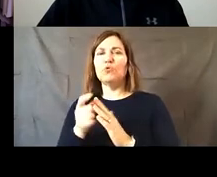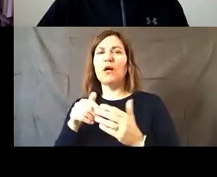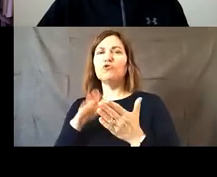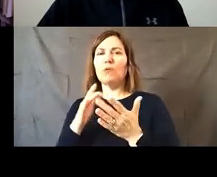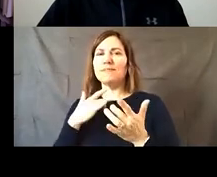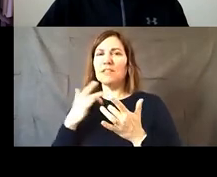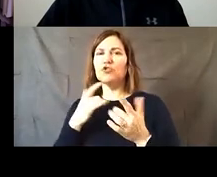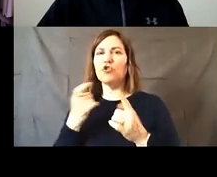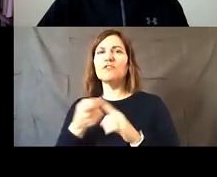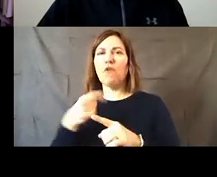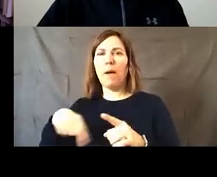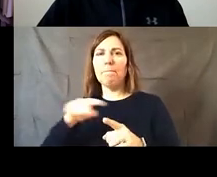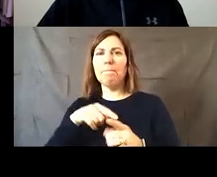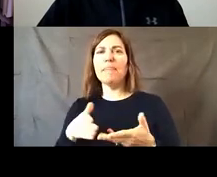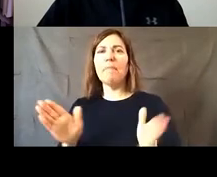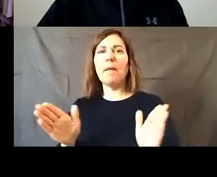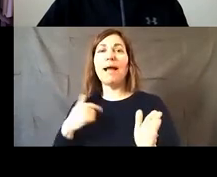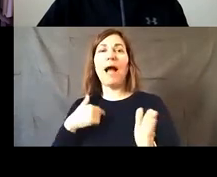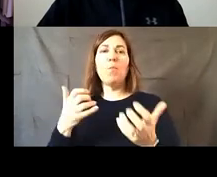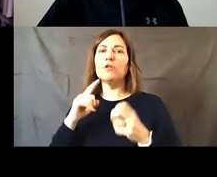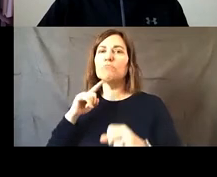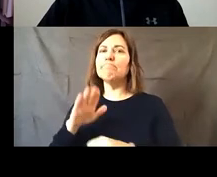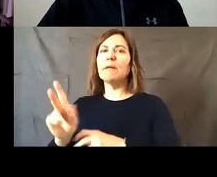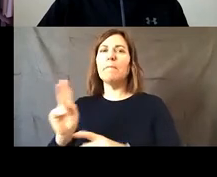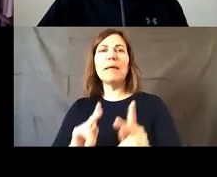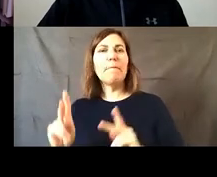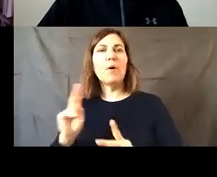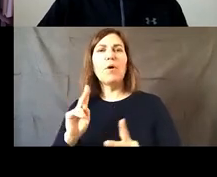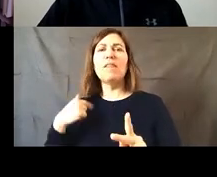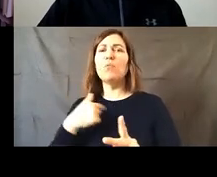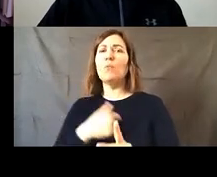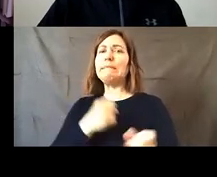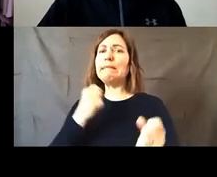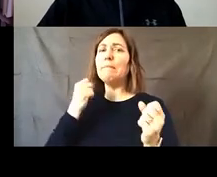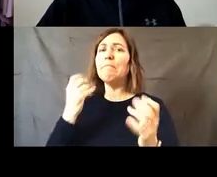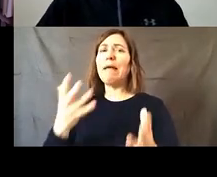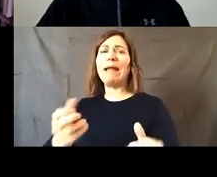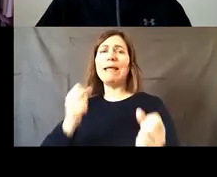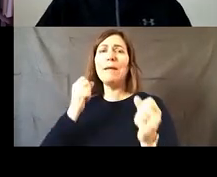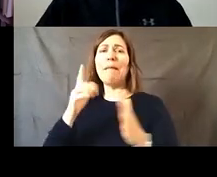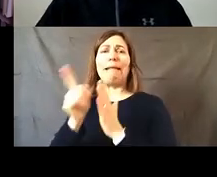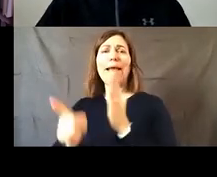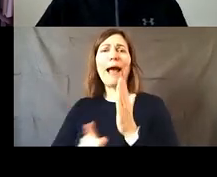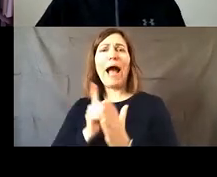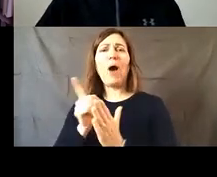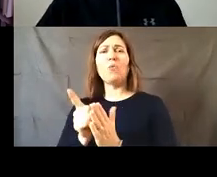assure people that we did many, many, many hours of meetings